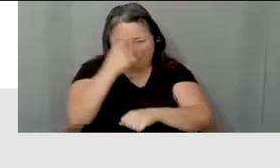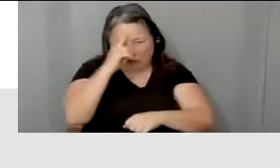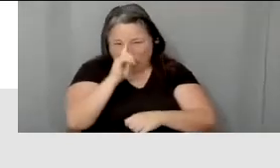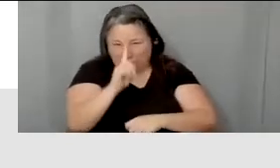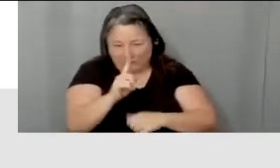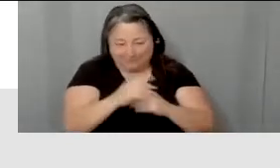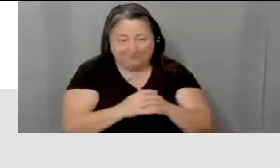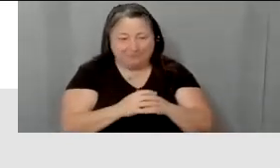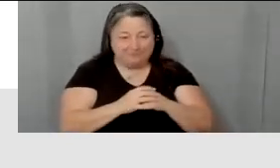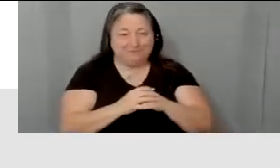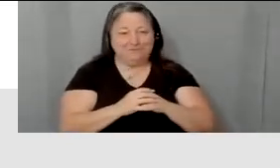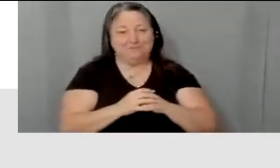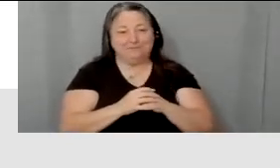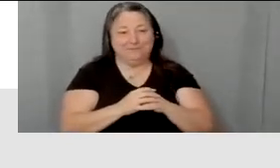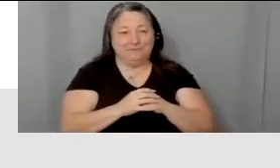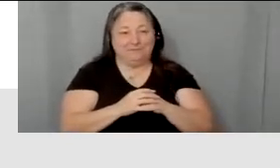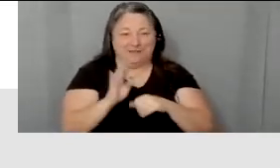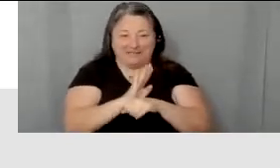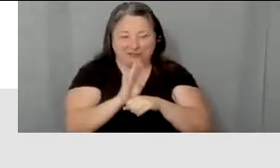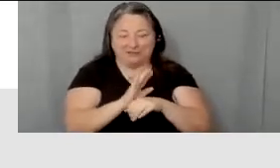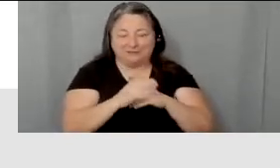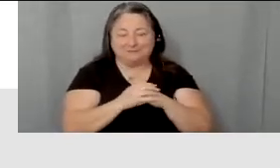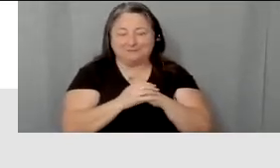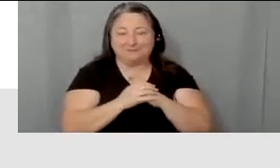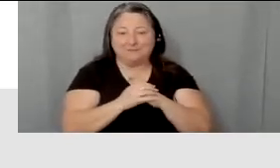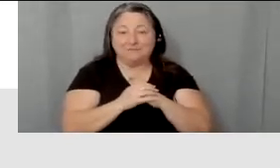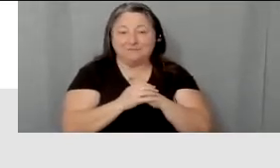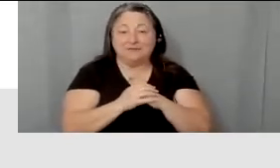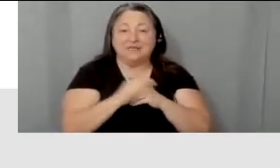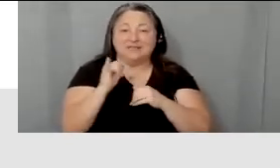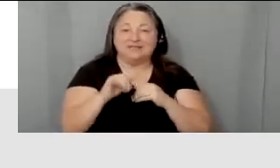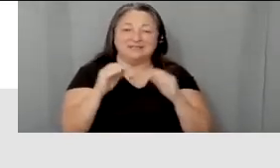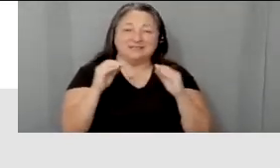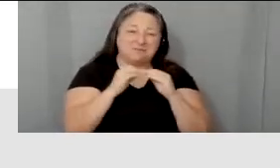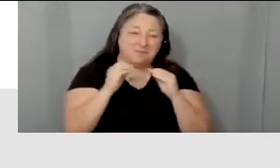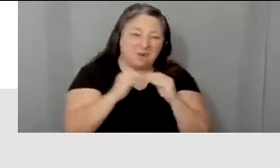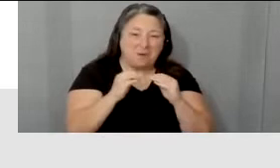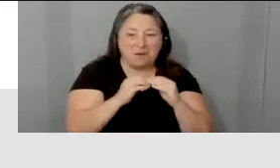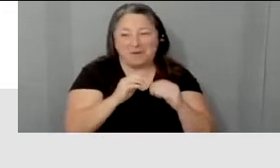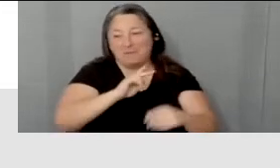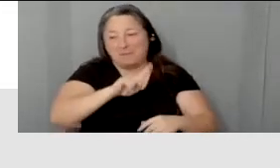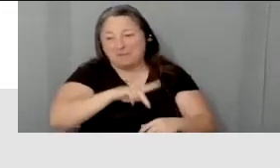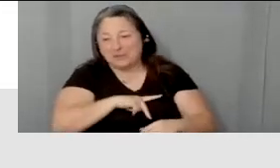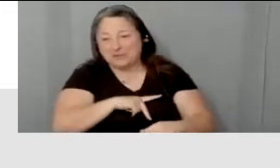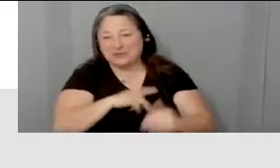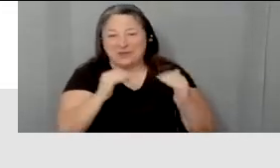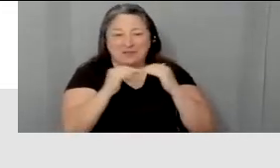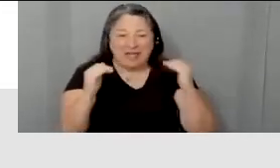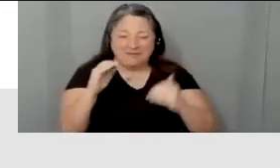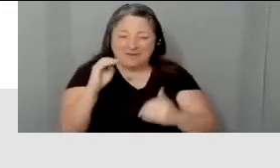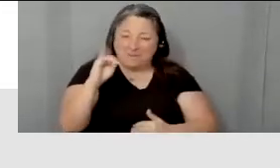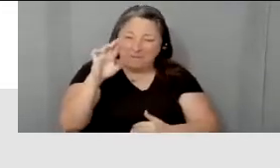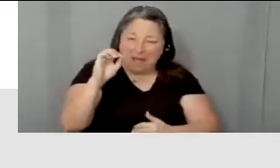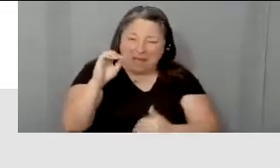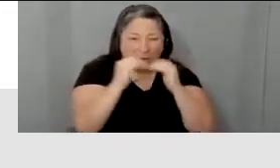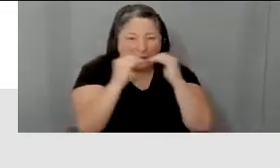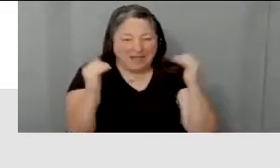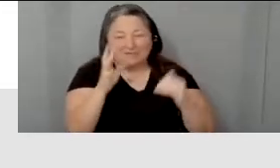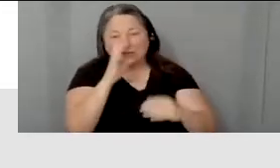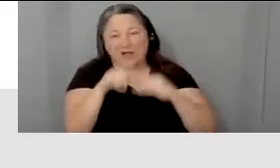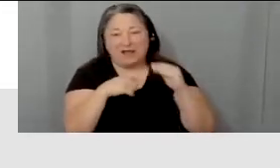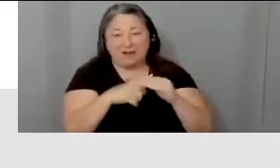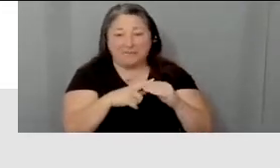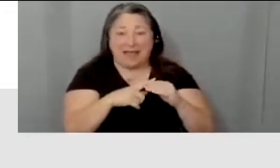I'm just gonna, this is more of a micro level, a personal level, talking about, kind of the steps of